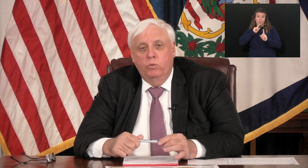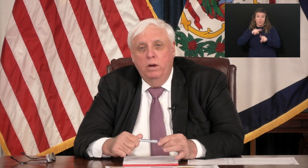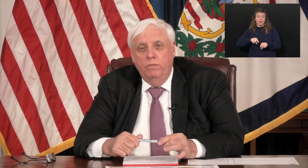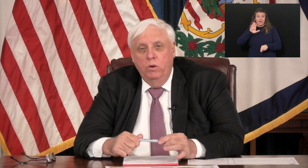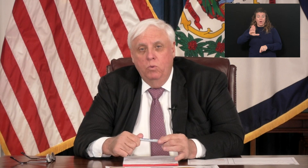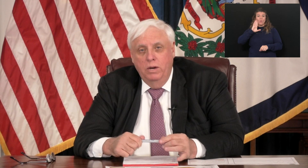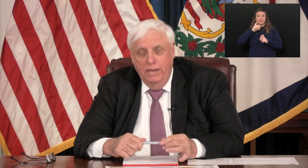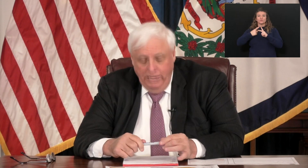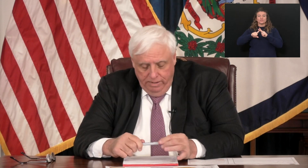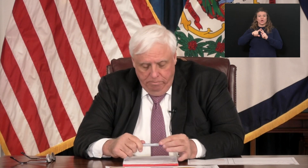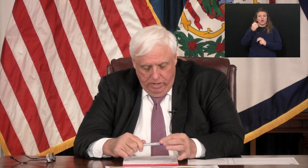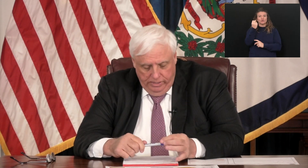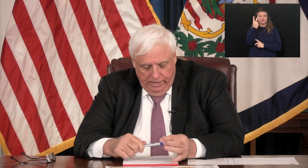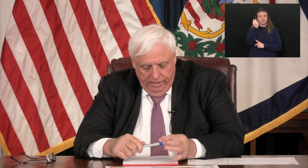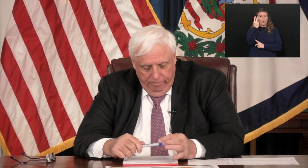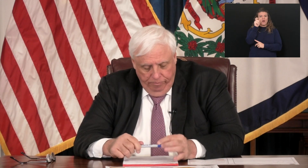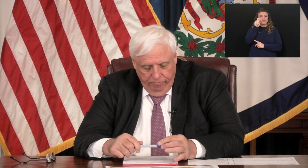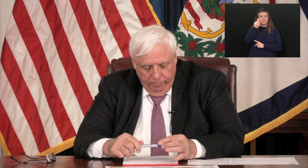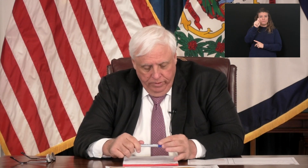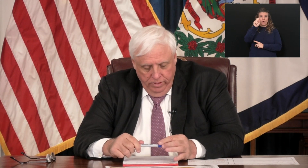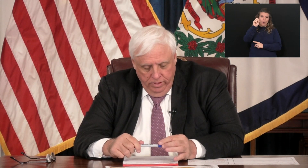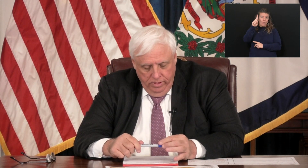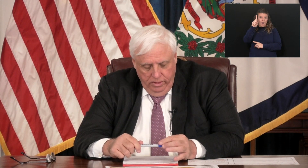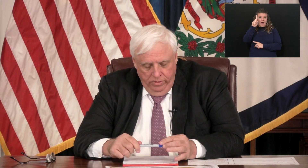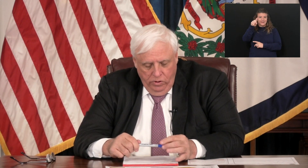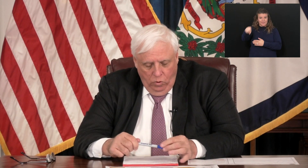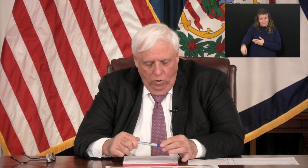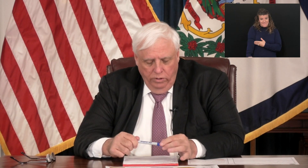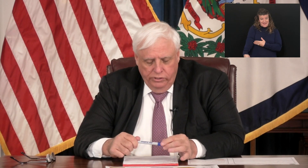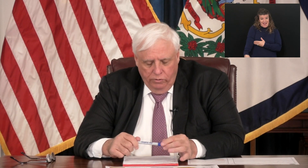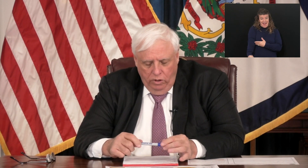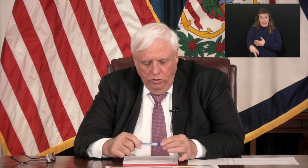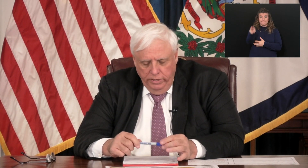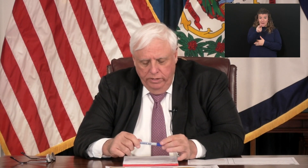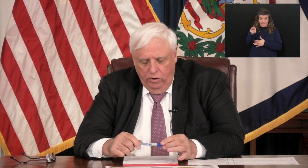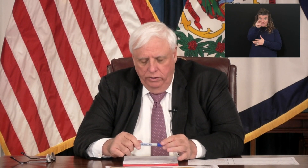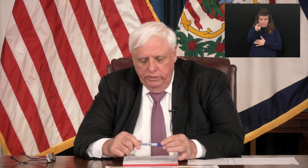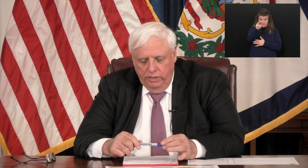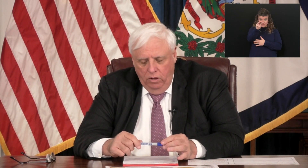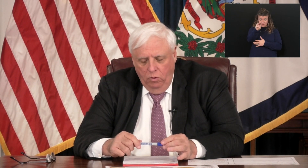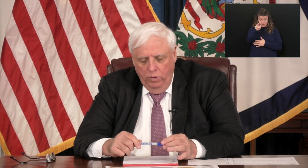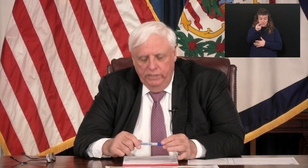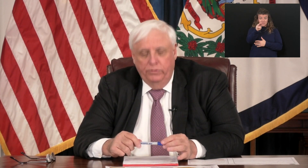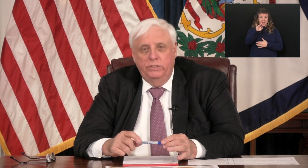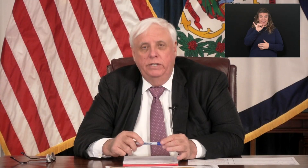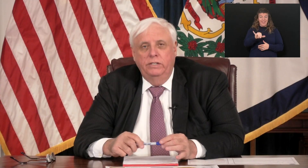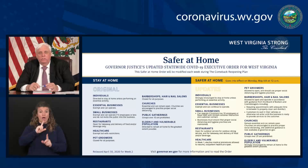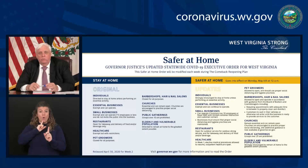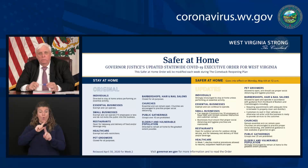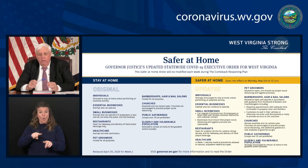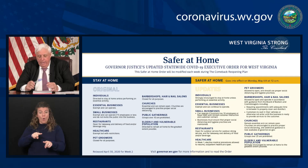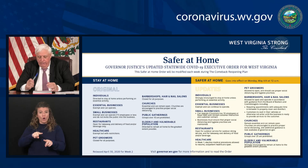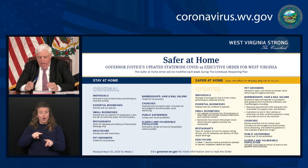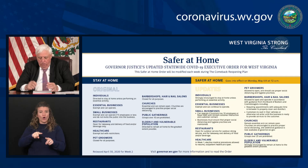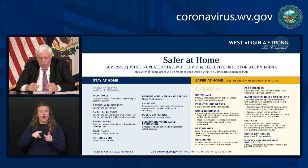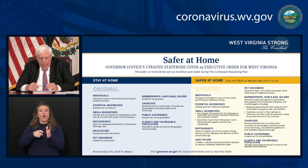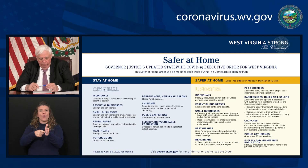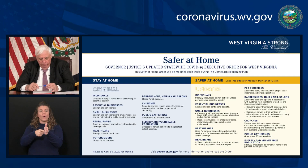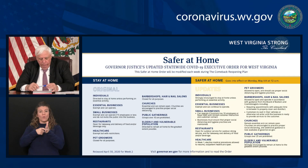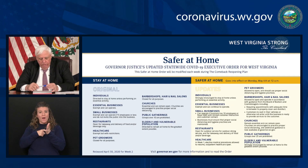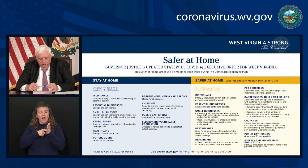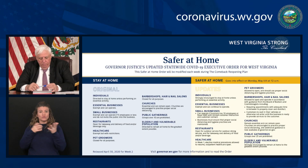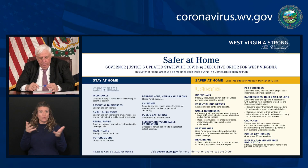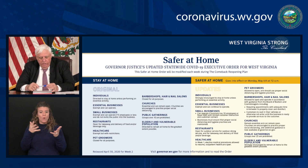at 12:01 a.m. Monday. The order strongly encourages all West Virginians to remain at